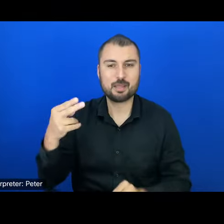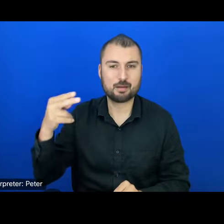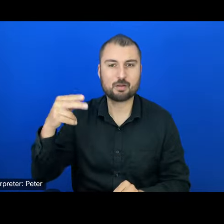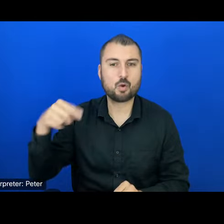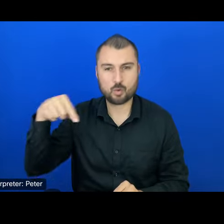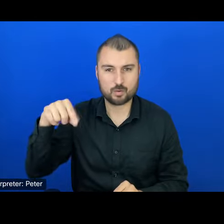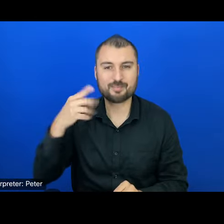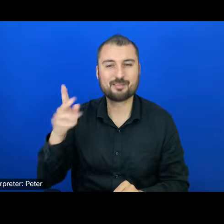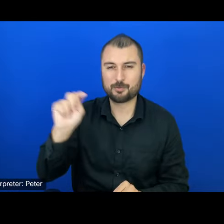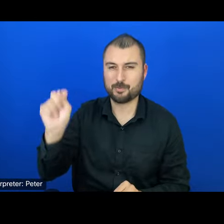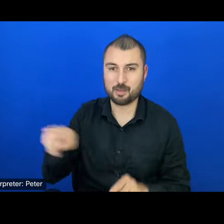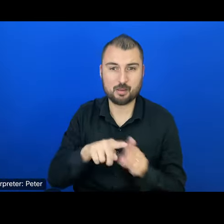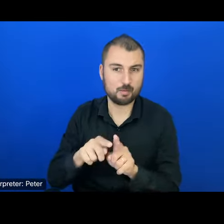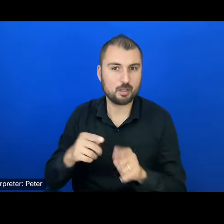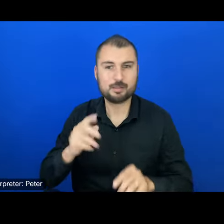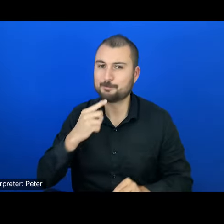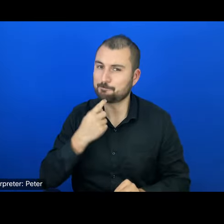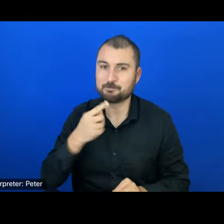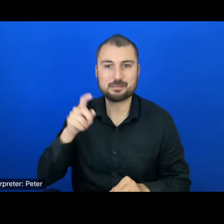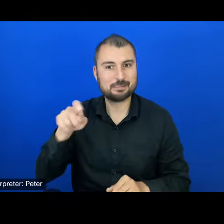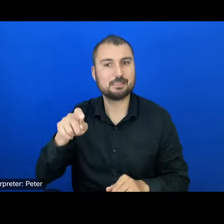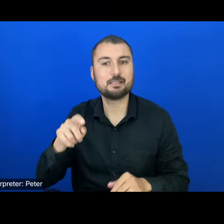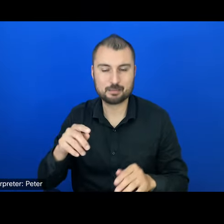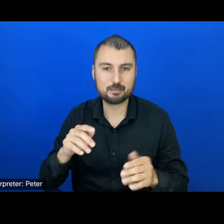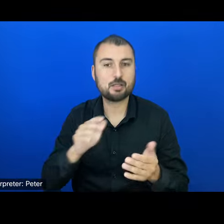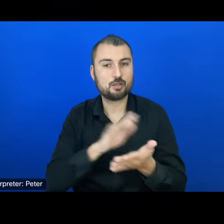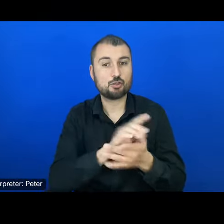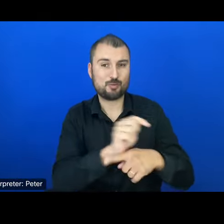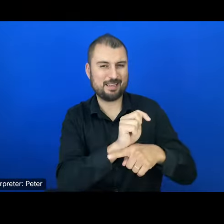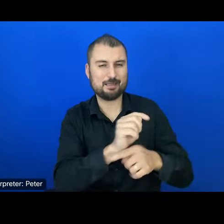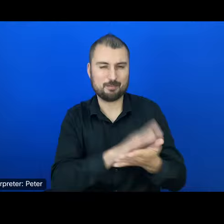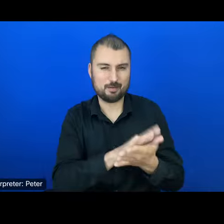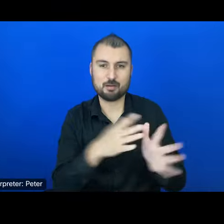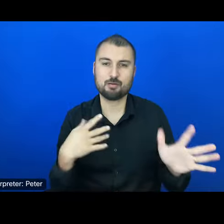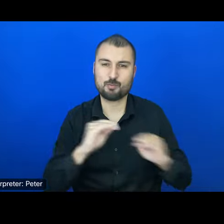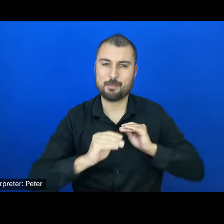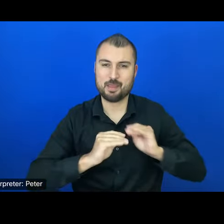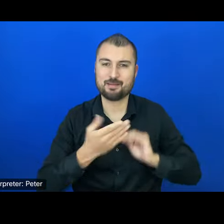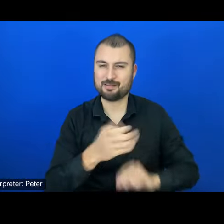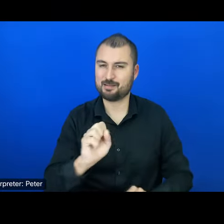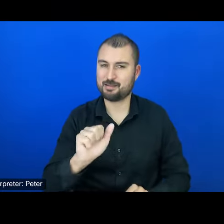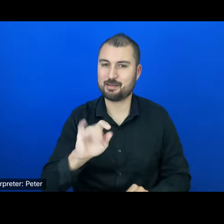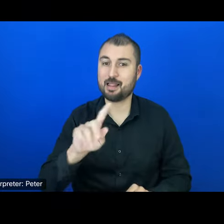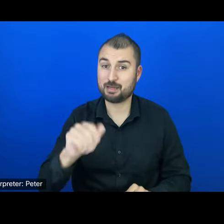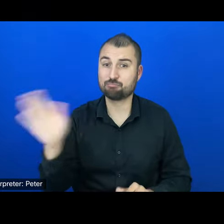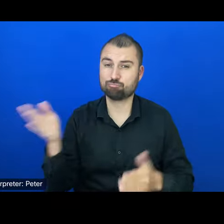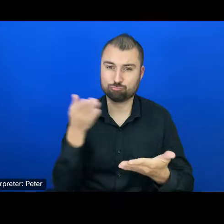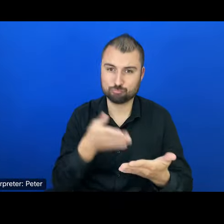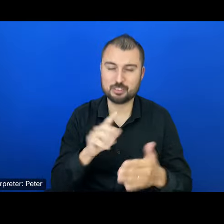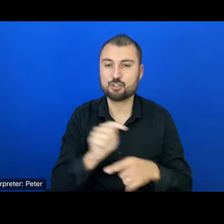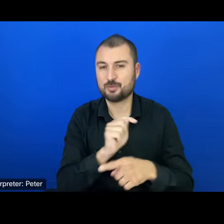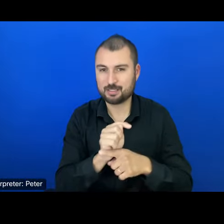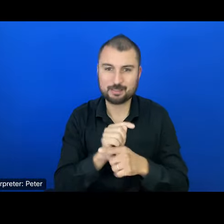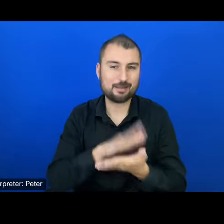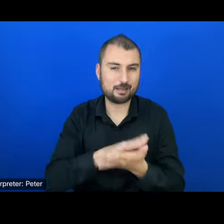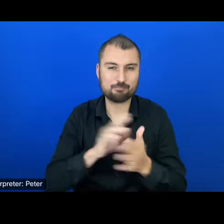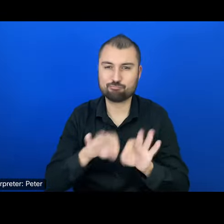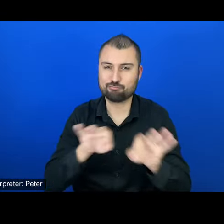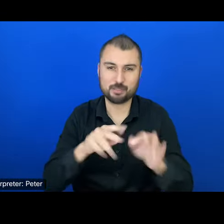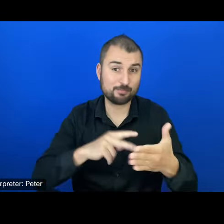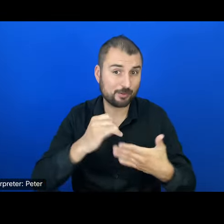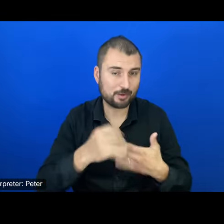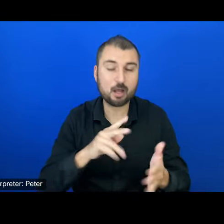Topeka, and urgent repairs to the KHP Training Academy in Salina. So moving down to KHP Training Academy major projects. So